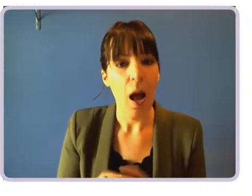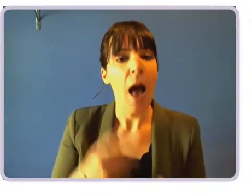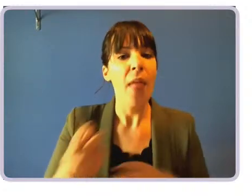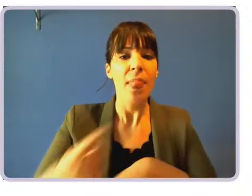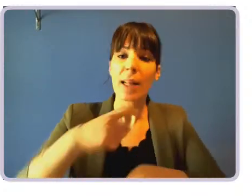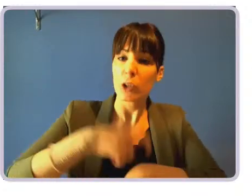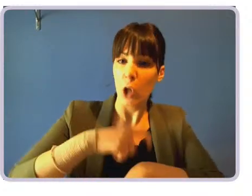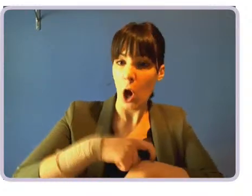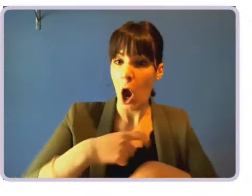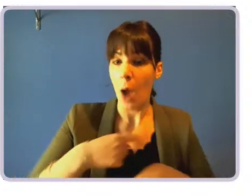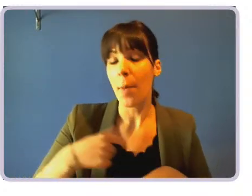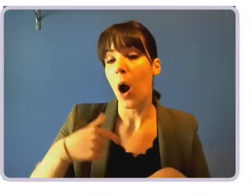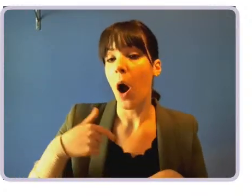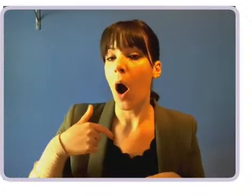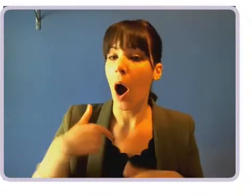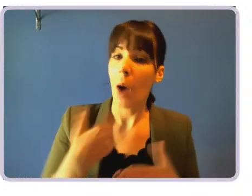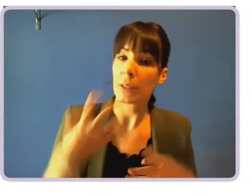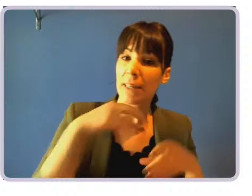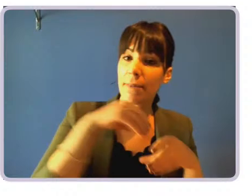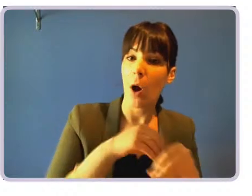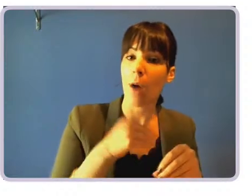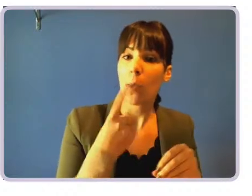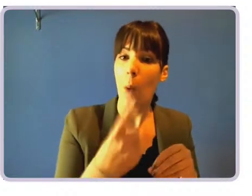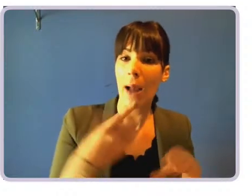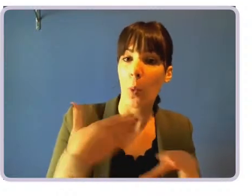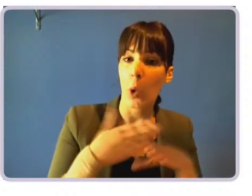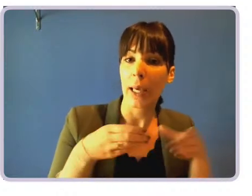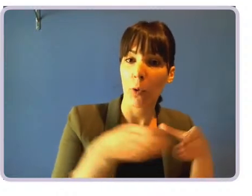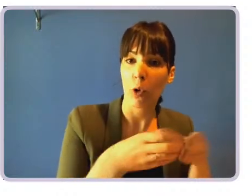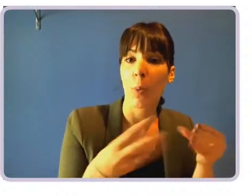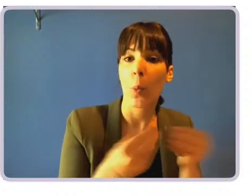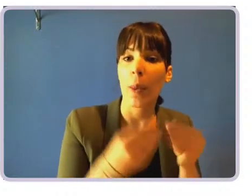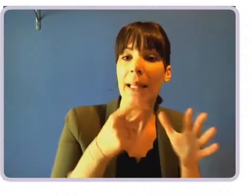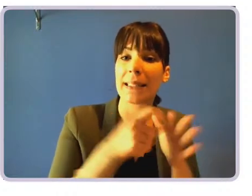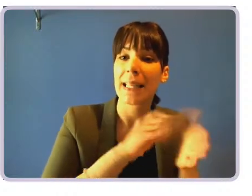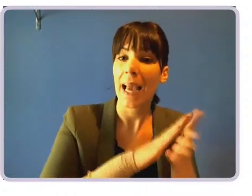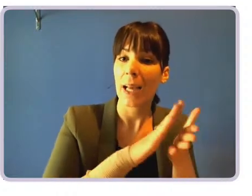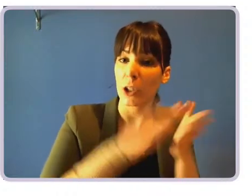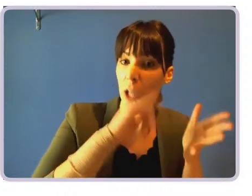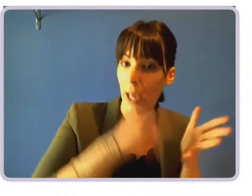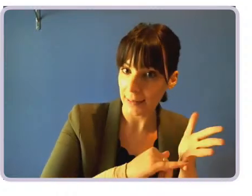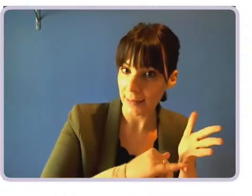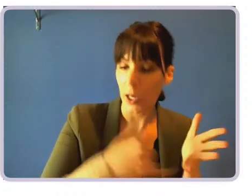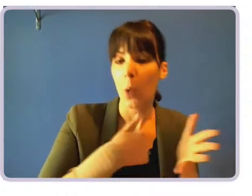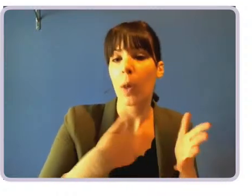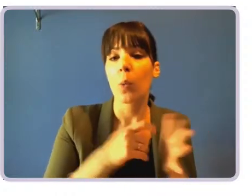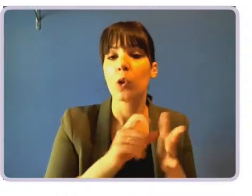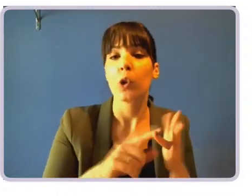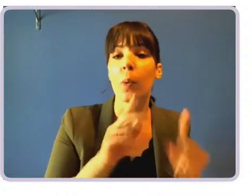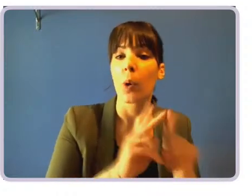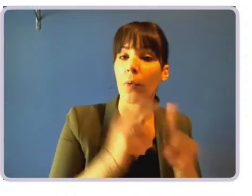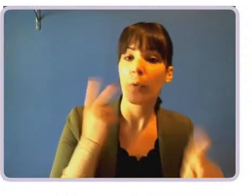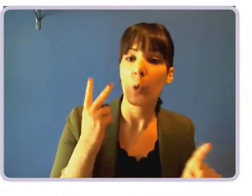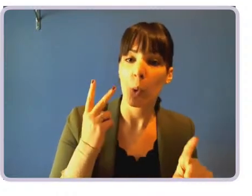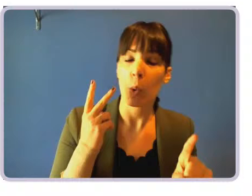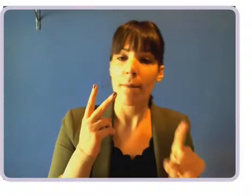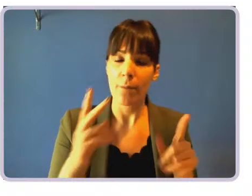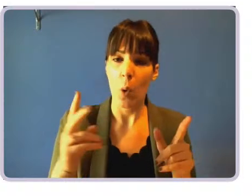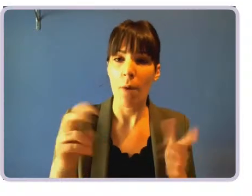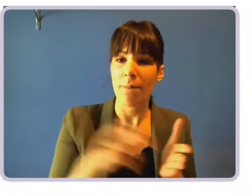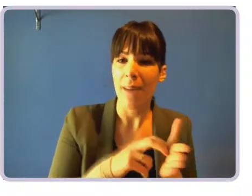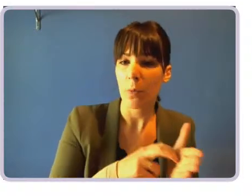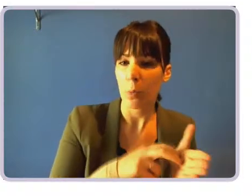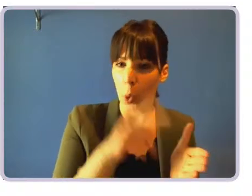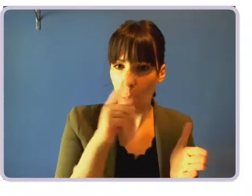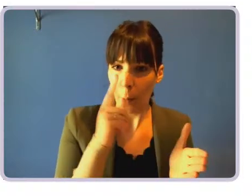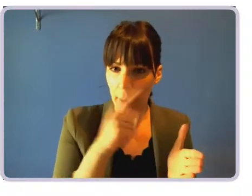a working group with DHHS, reviewing the vulnerable persons in emergency policy. I had coordinated a